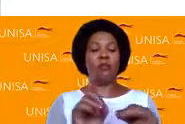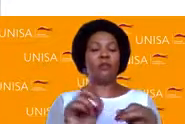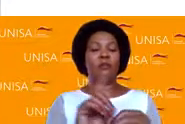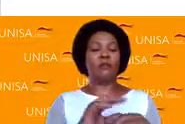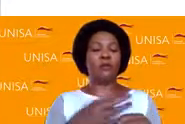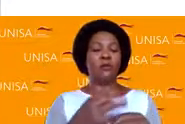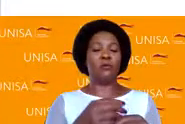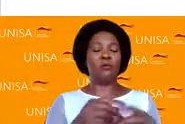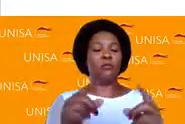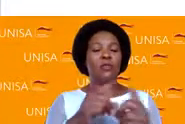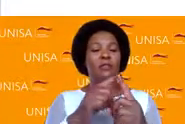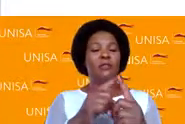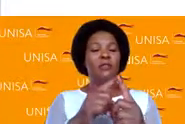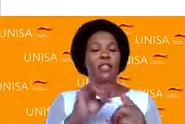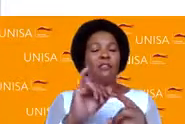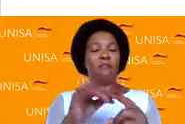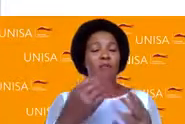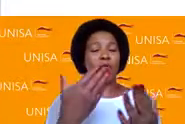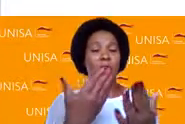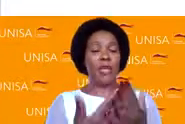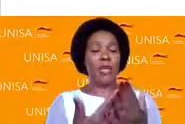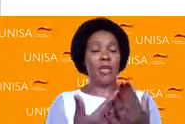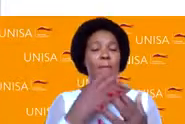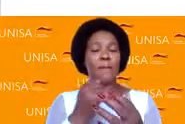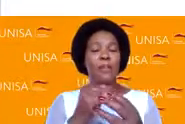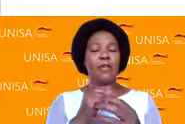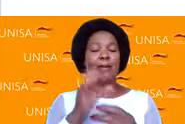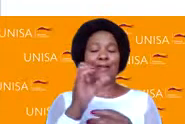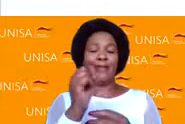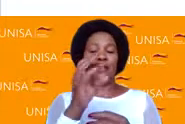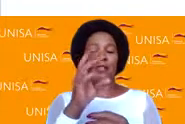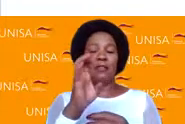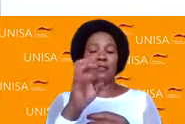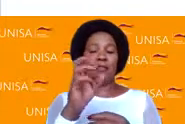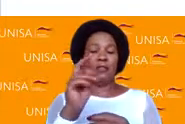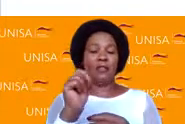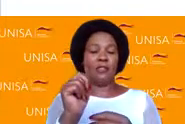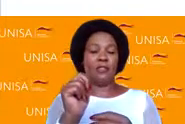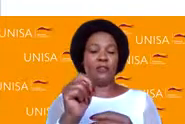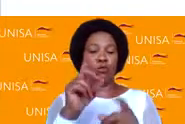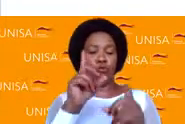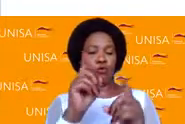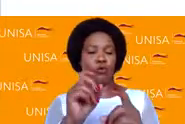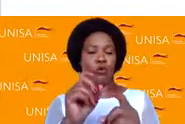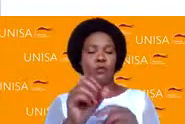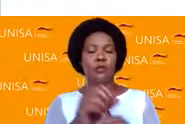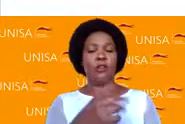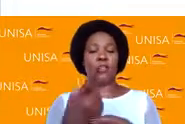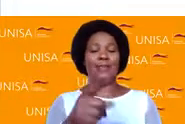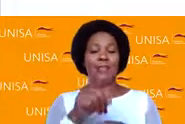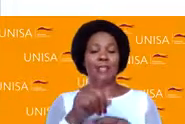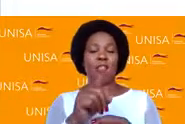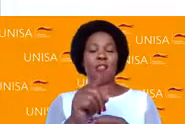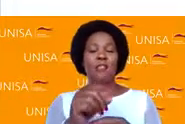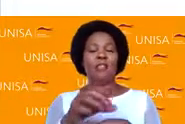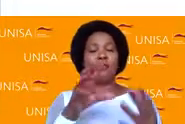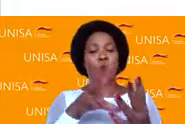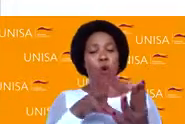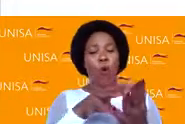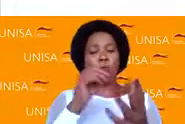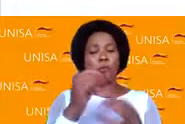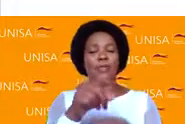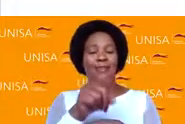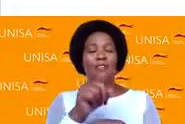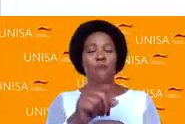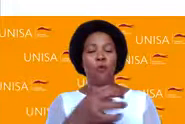you can, take a screenshot of this or copy this as well. This is for your own records. So say